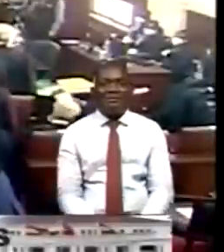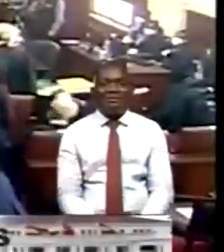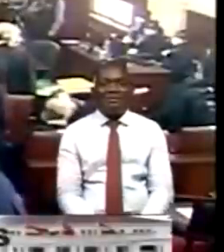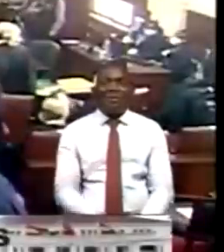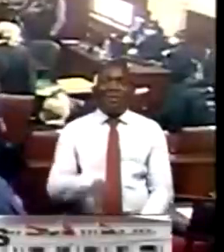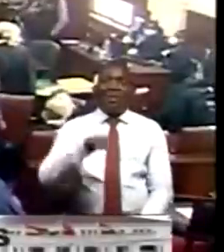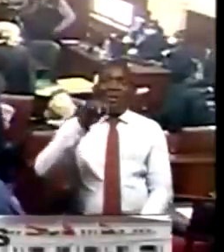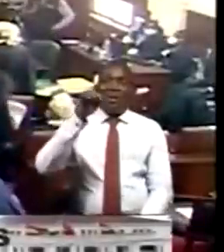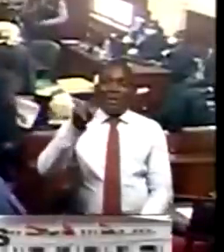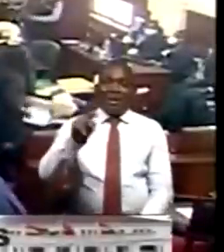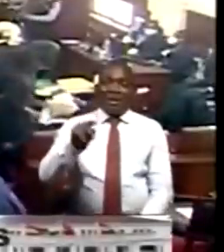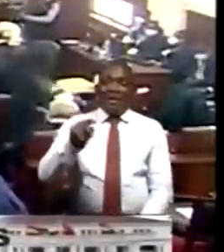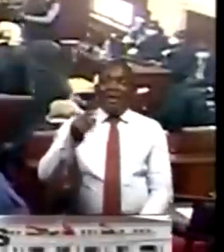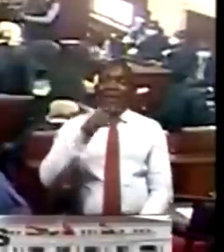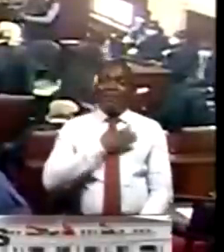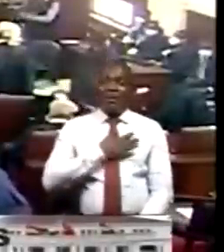My lord,